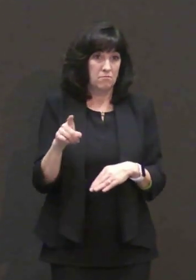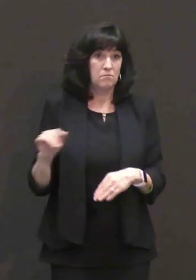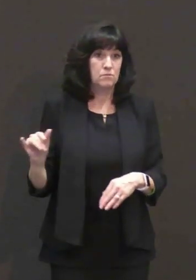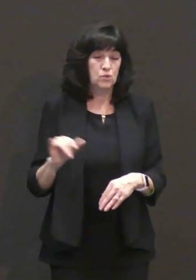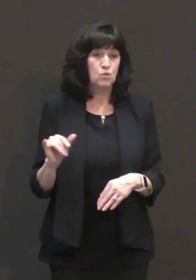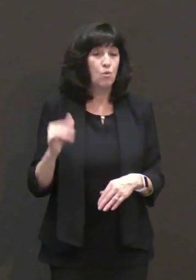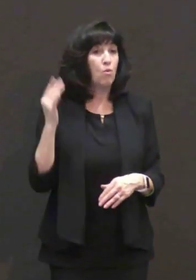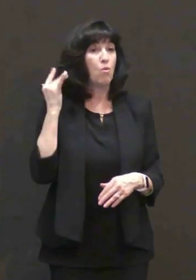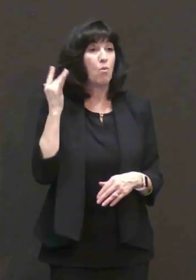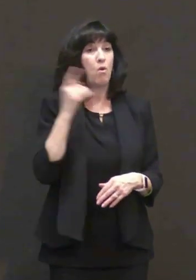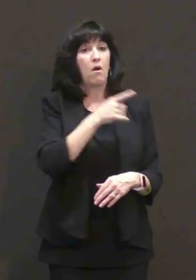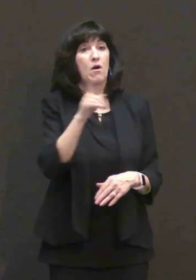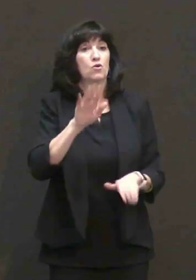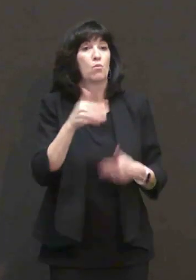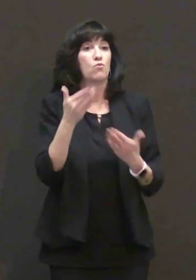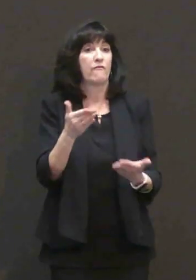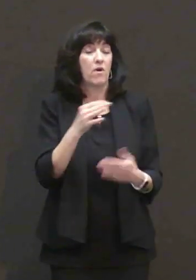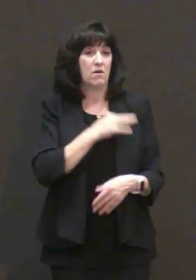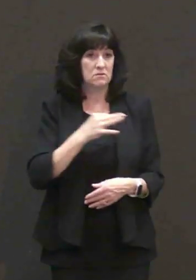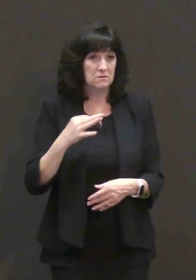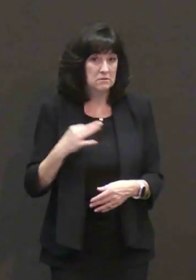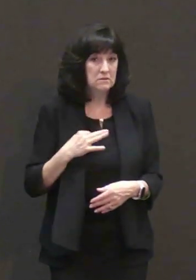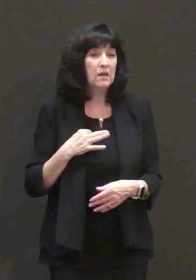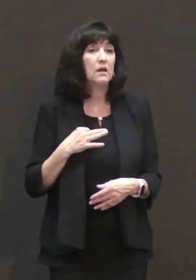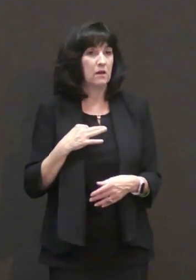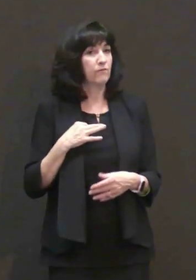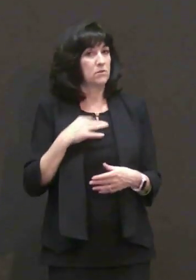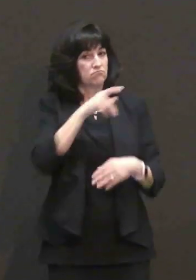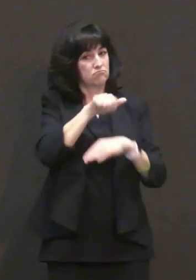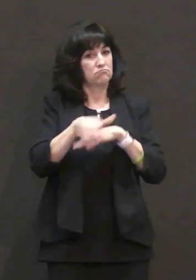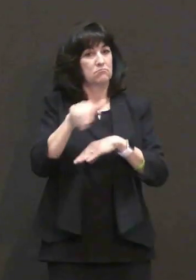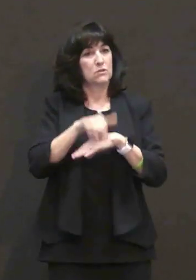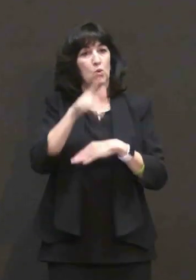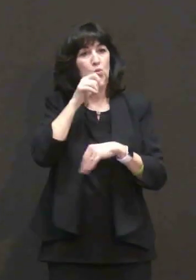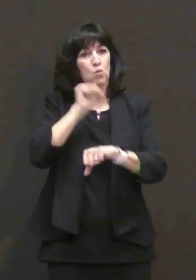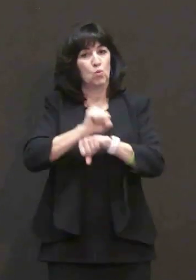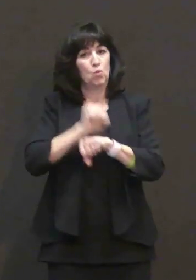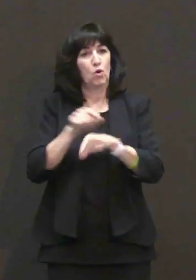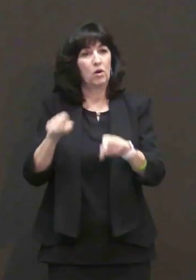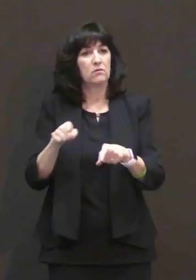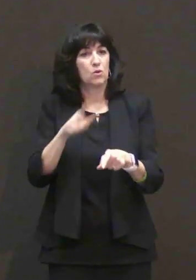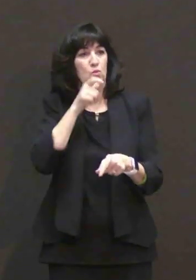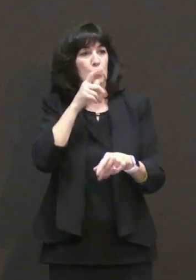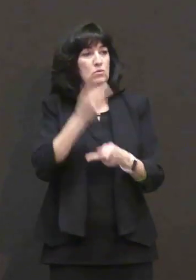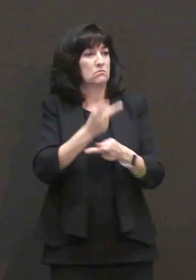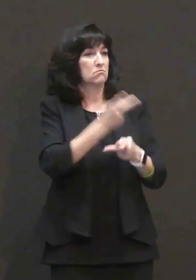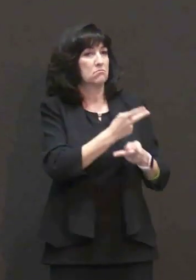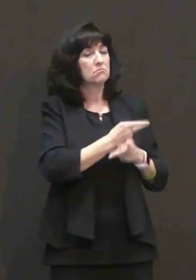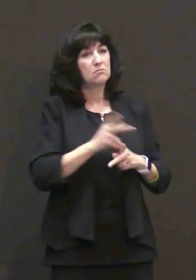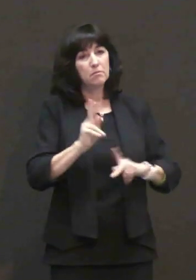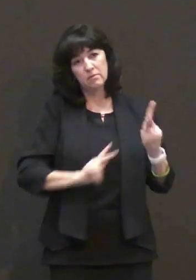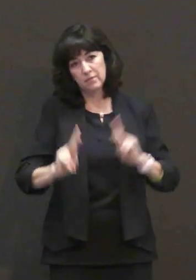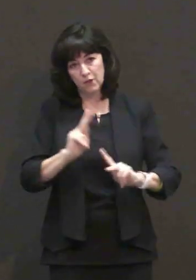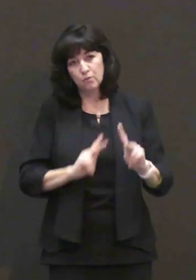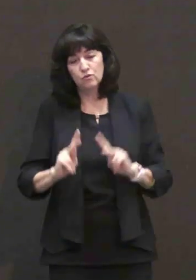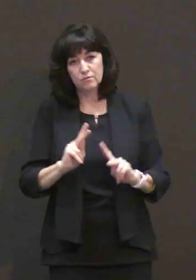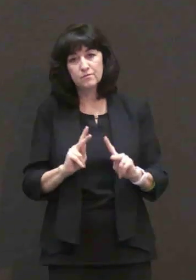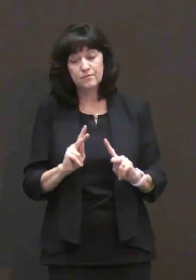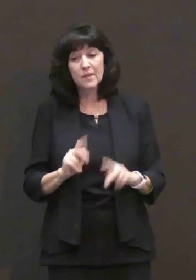level, because they're going to provide most of the staffing for all of that. Absolutely. And the equipment, and that's why the alternatives have really